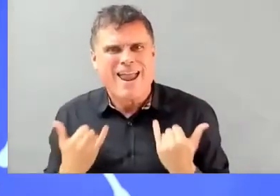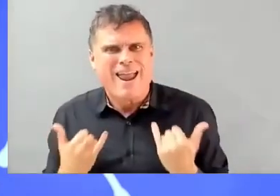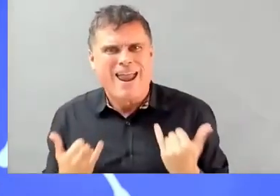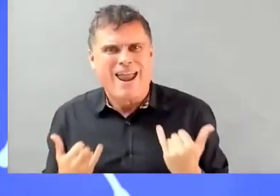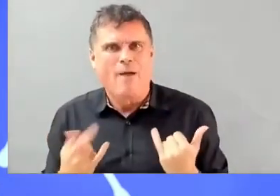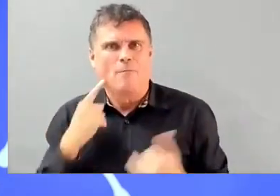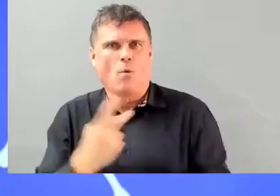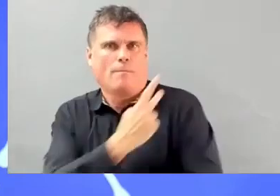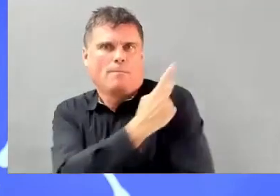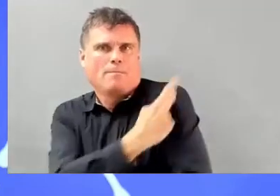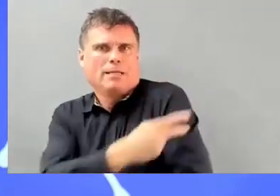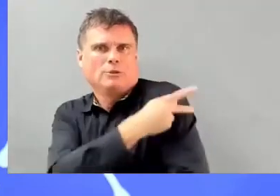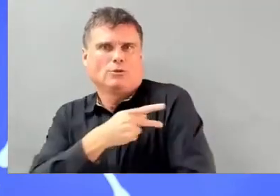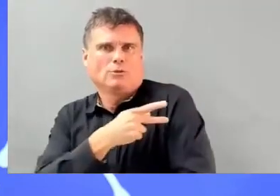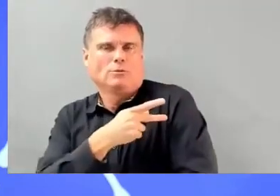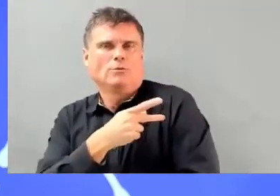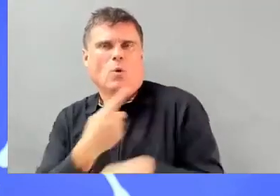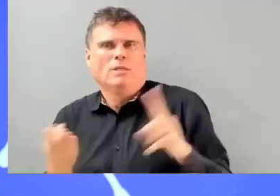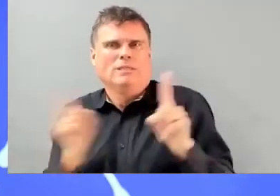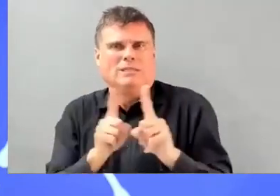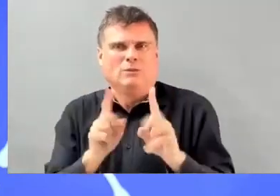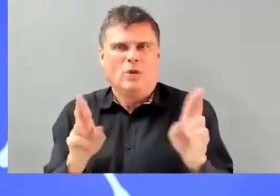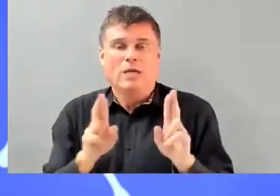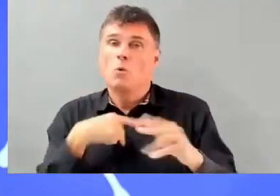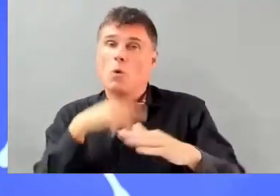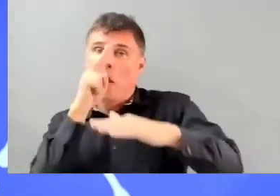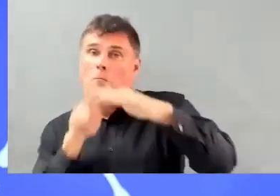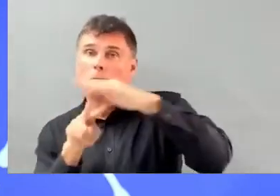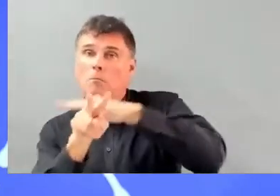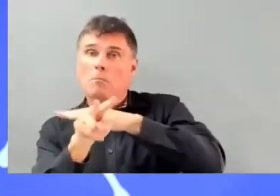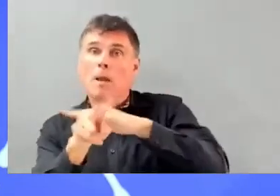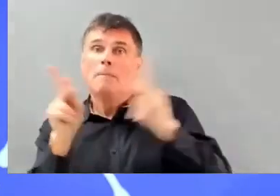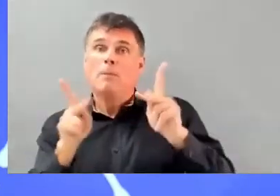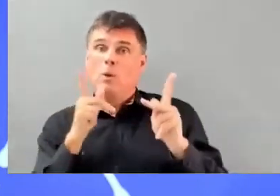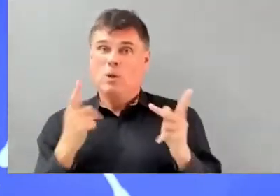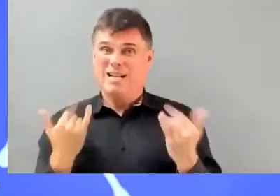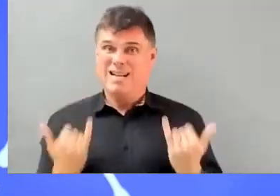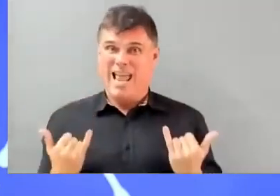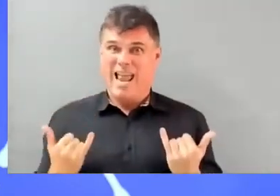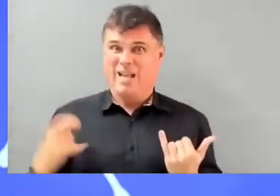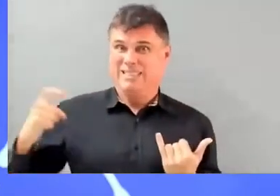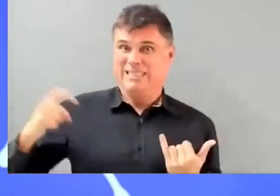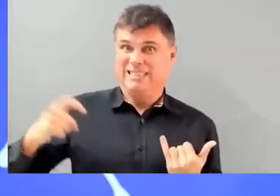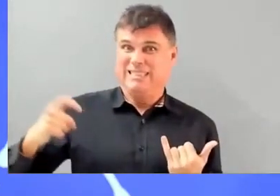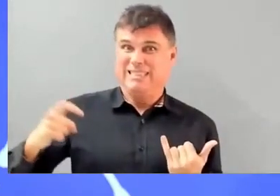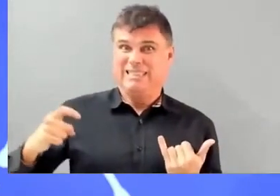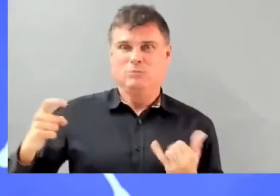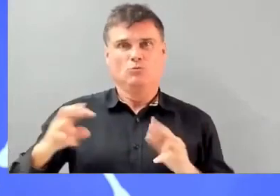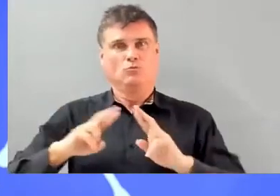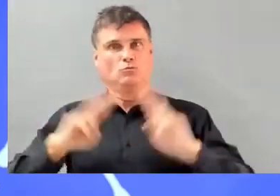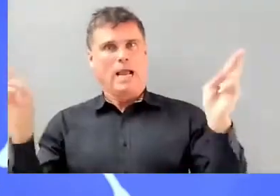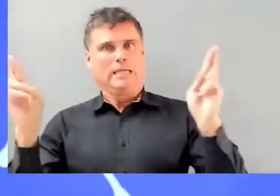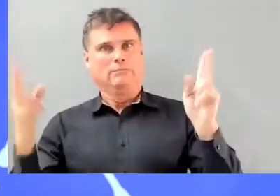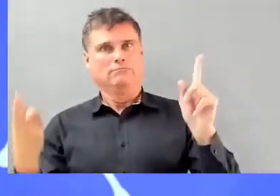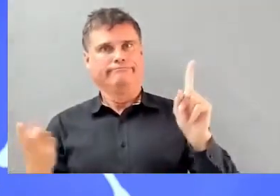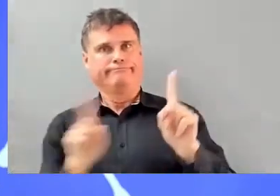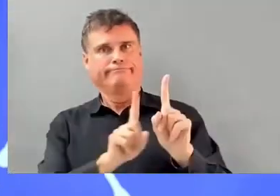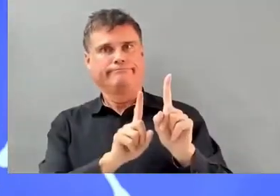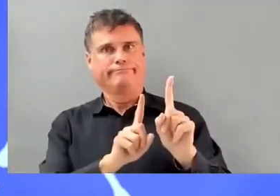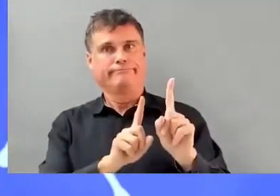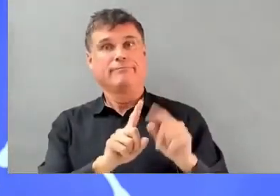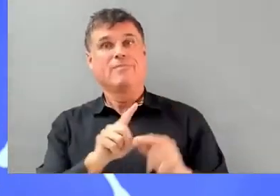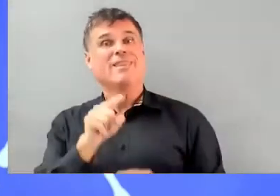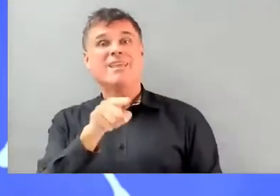So that's our estimate of people who are currently would be eligible for that program, but are not eligible to practice